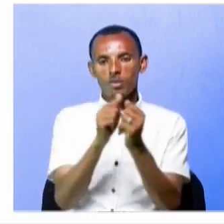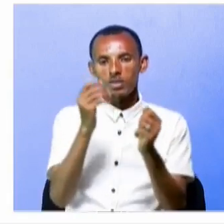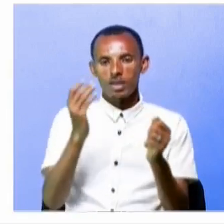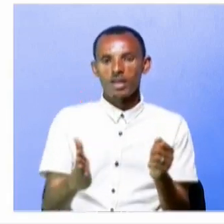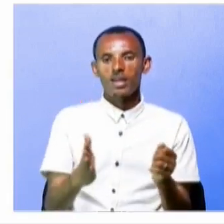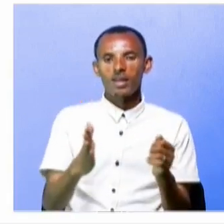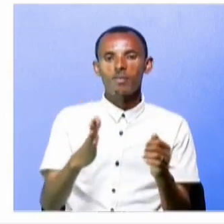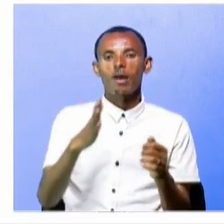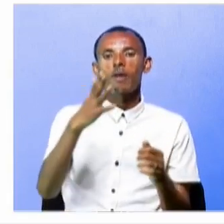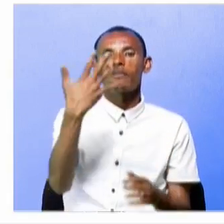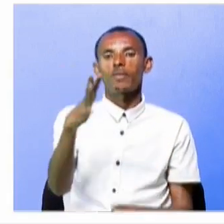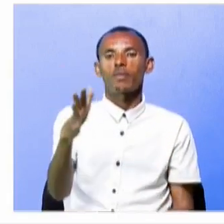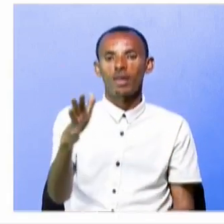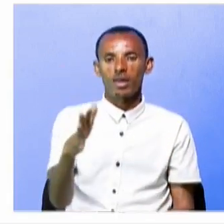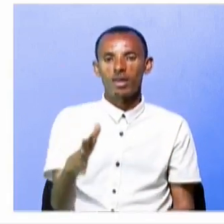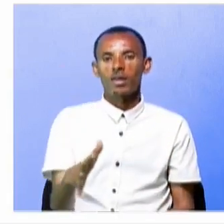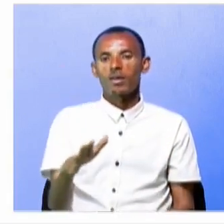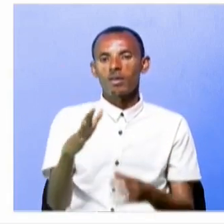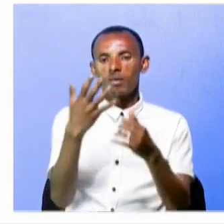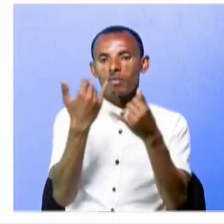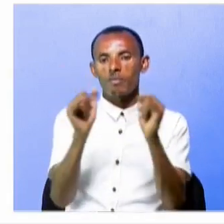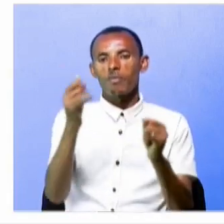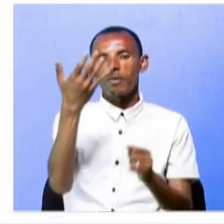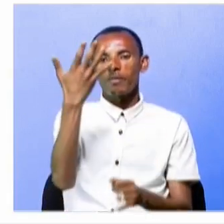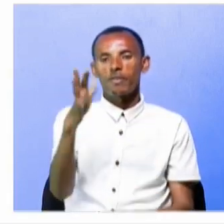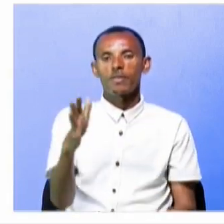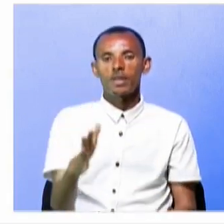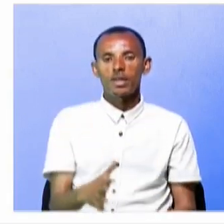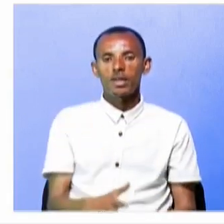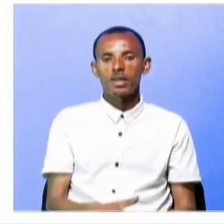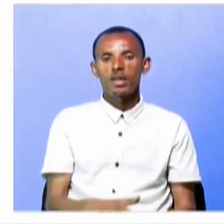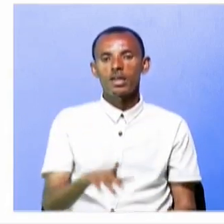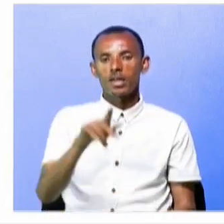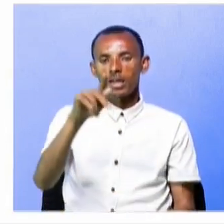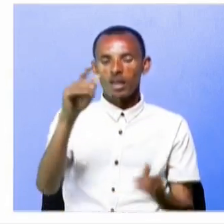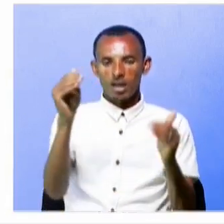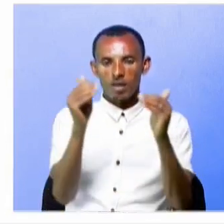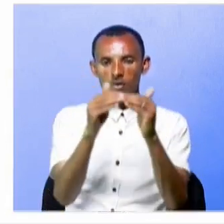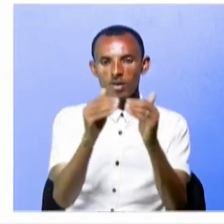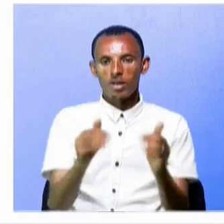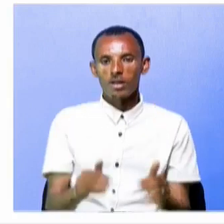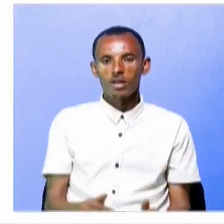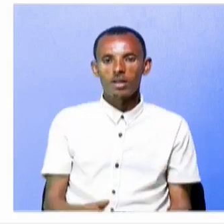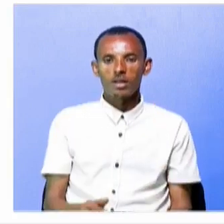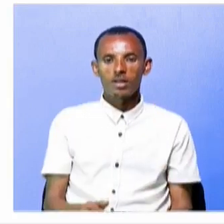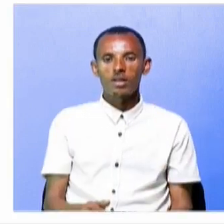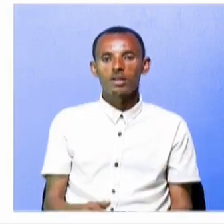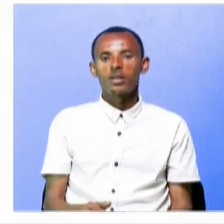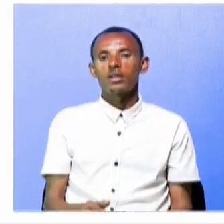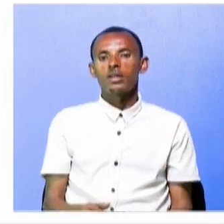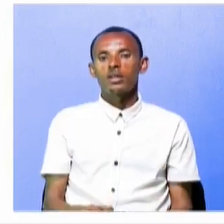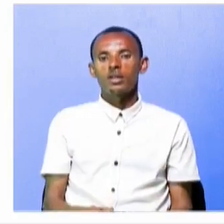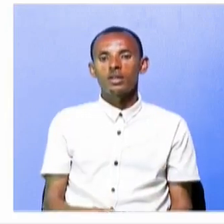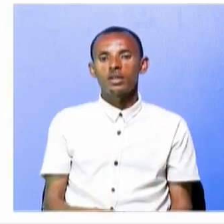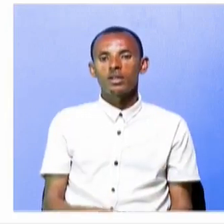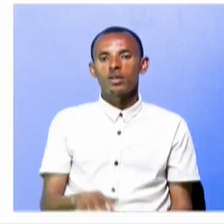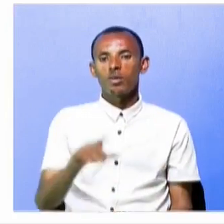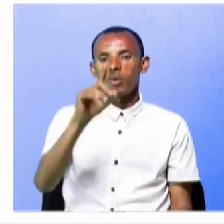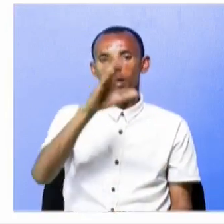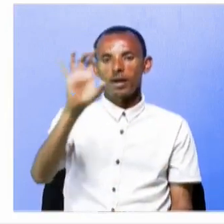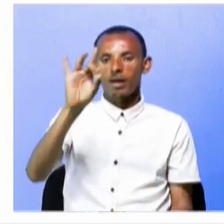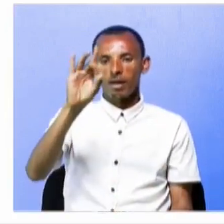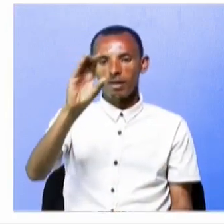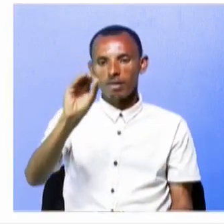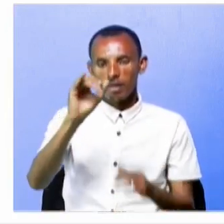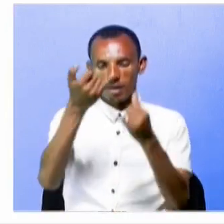15. So K becomes some amount,